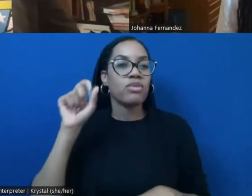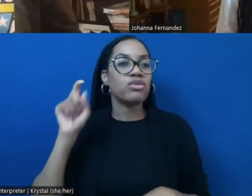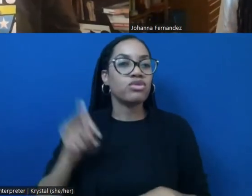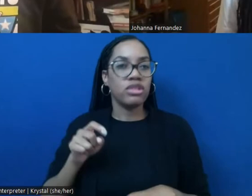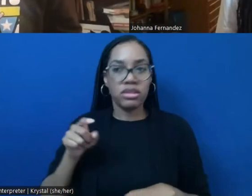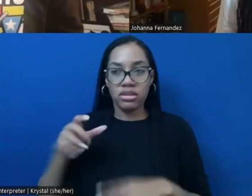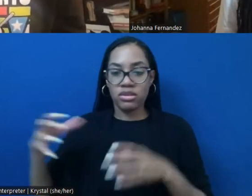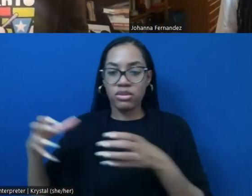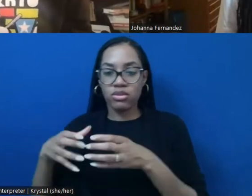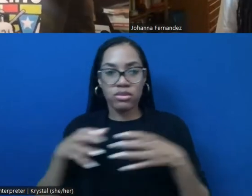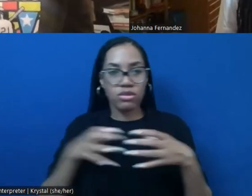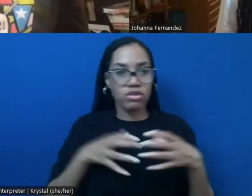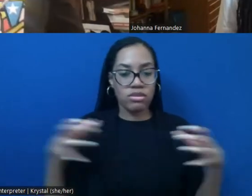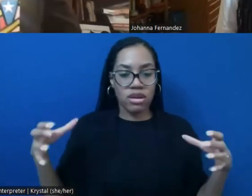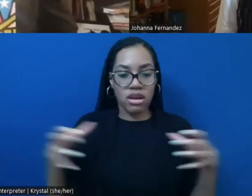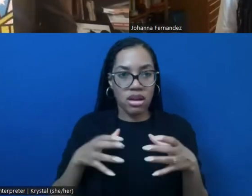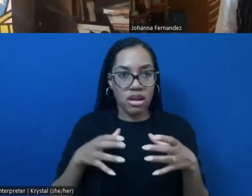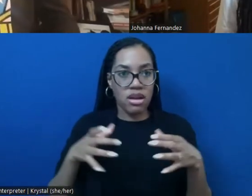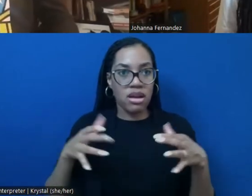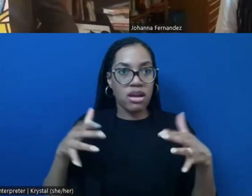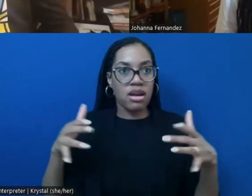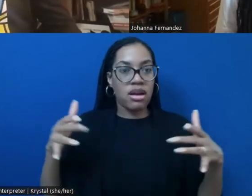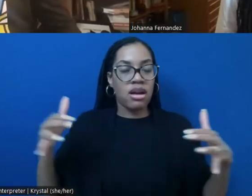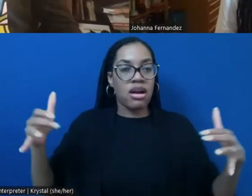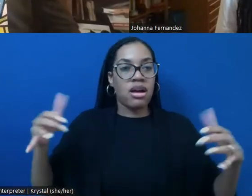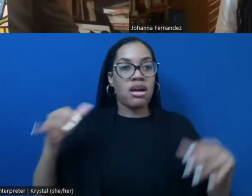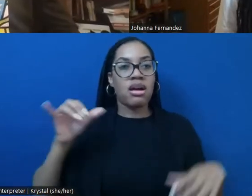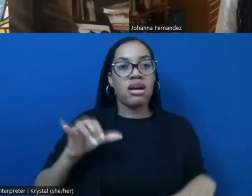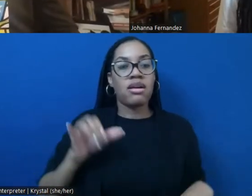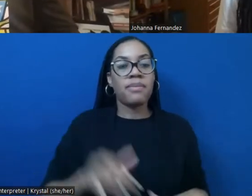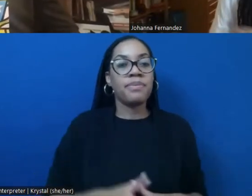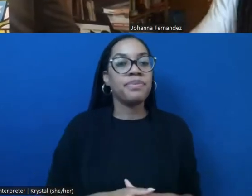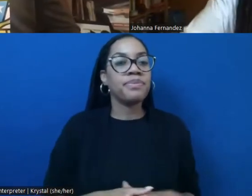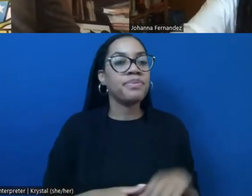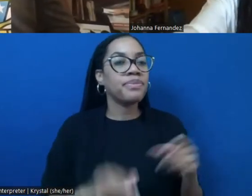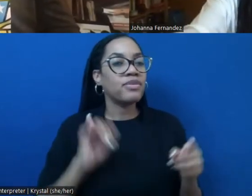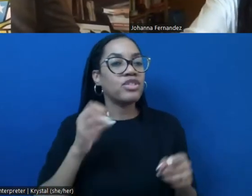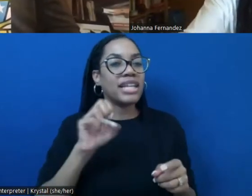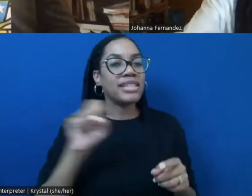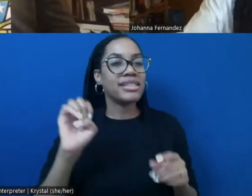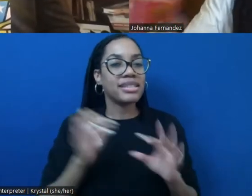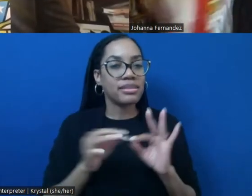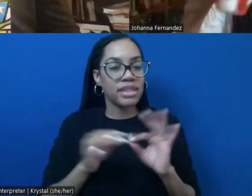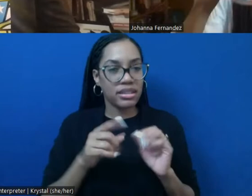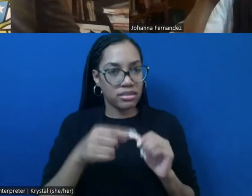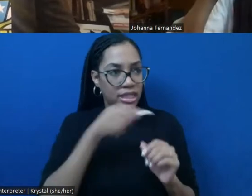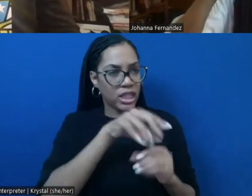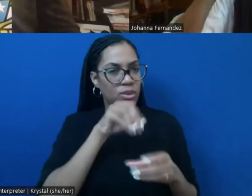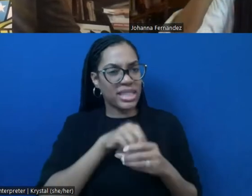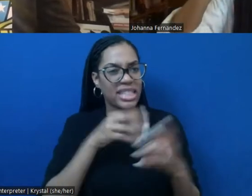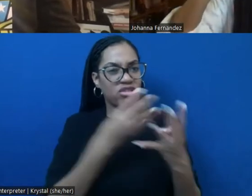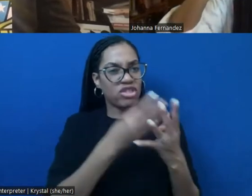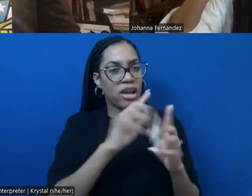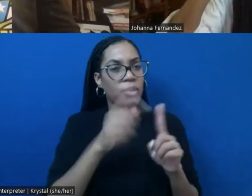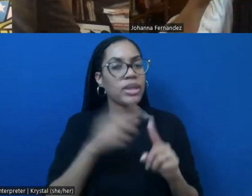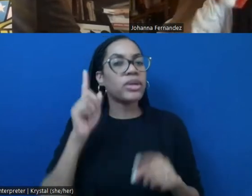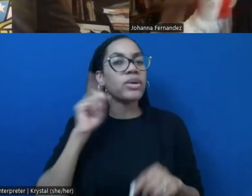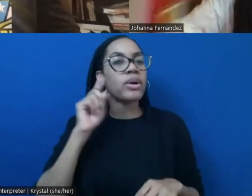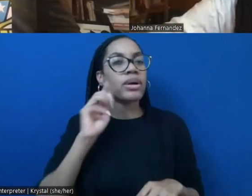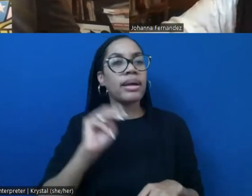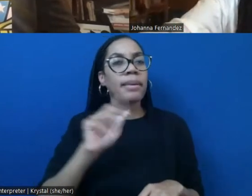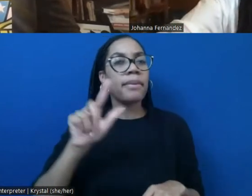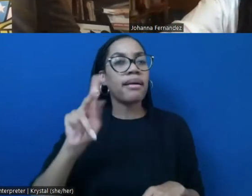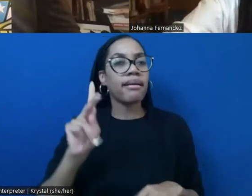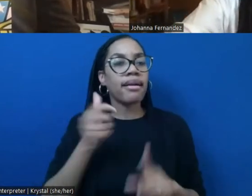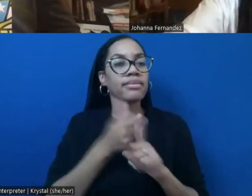Yeah. And wasn't he in jail when he learned that Martin Luther King had been assassinated? And that was